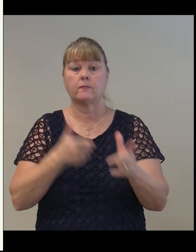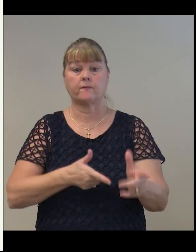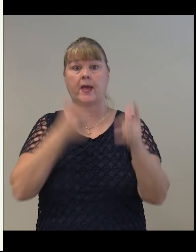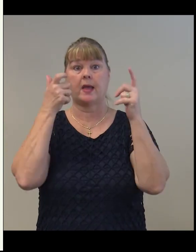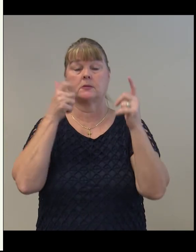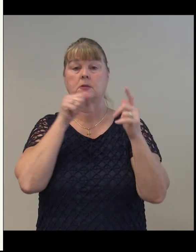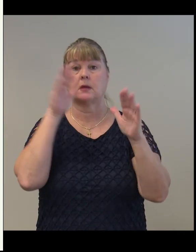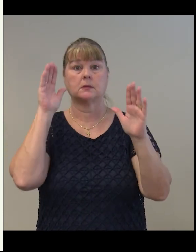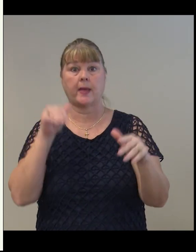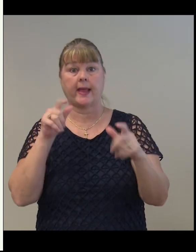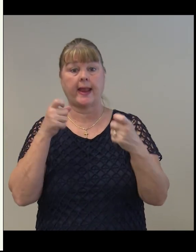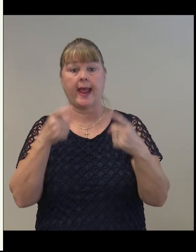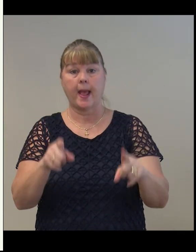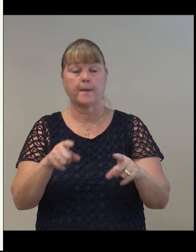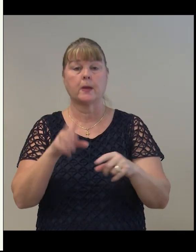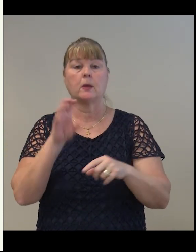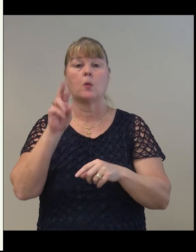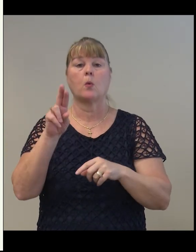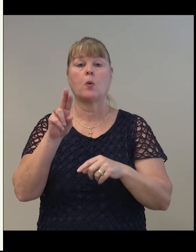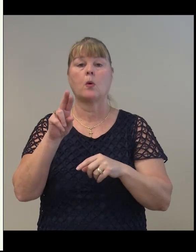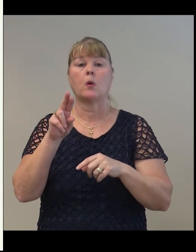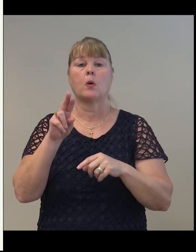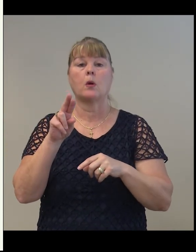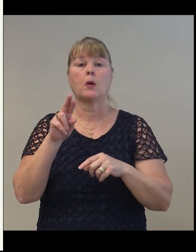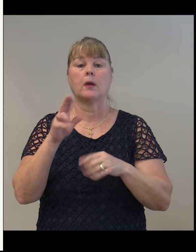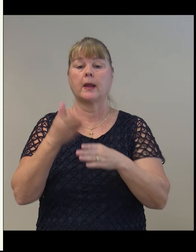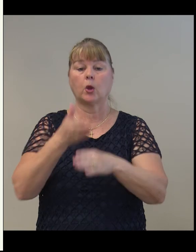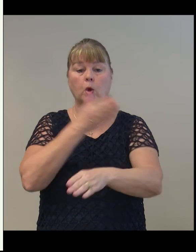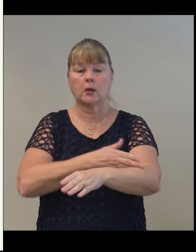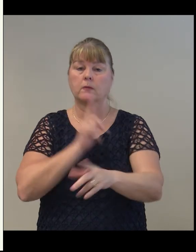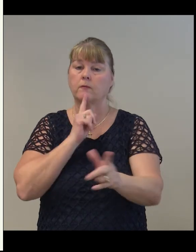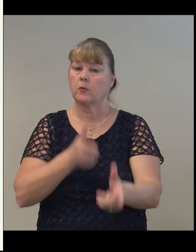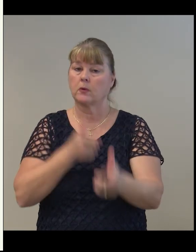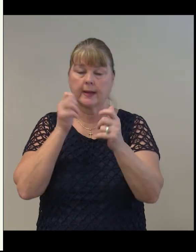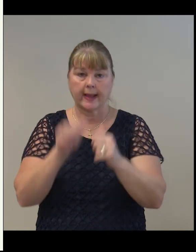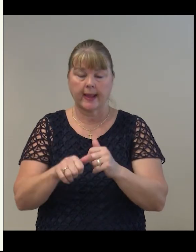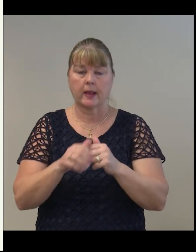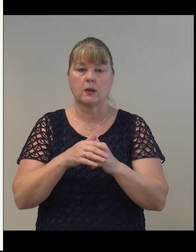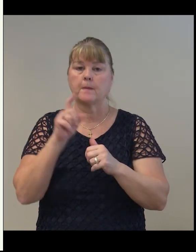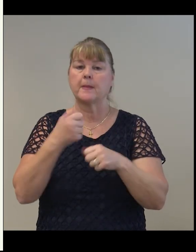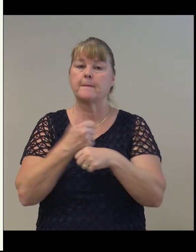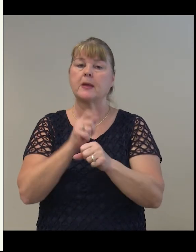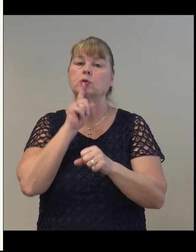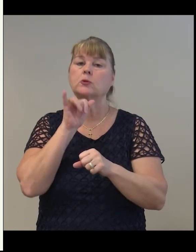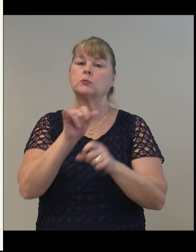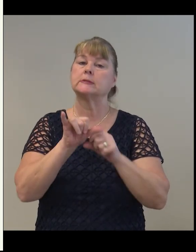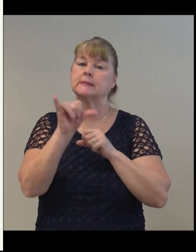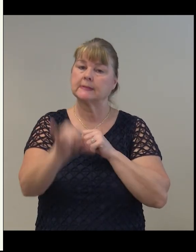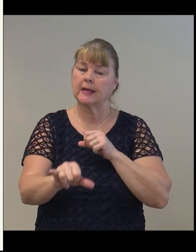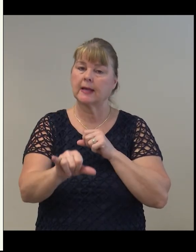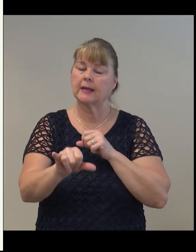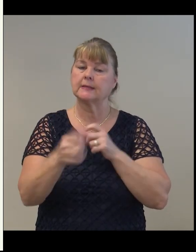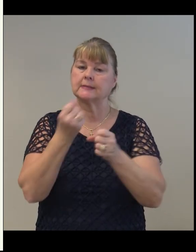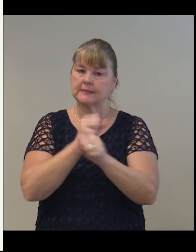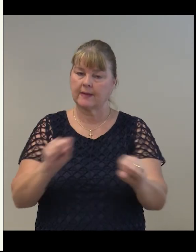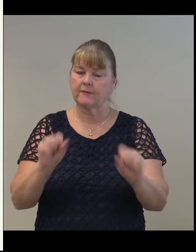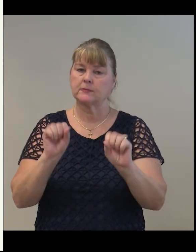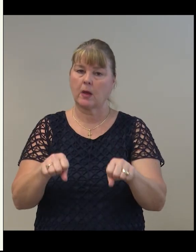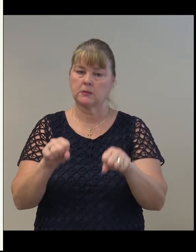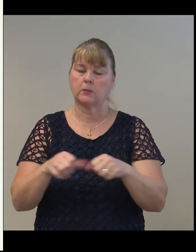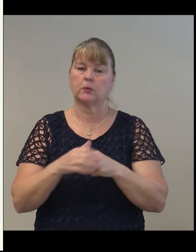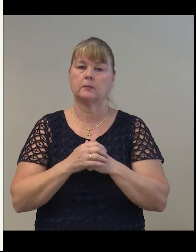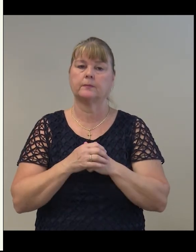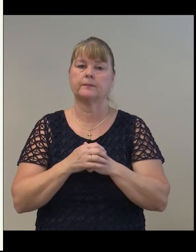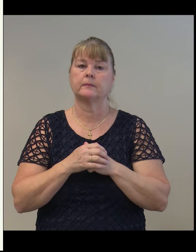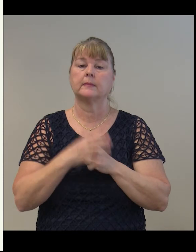pick up unexpectedly. They could pick up or increase very, very quickly. So you just want to make sure that you're staying as safe